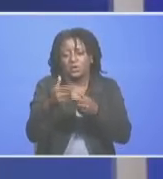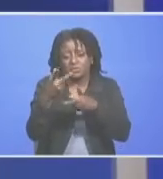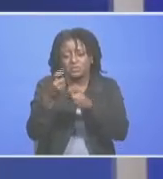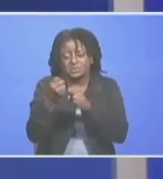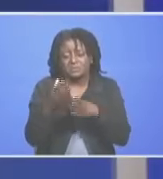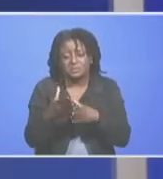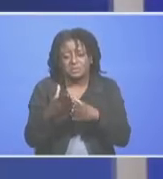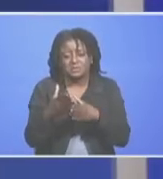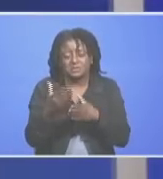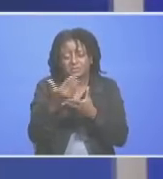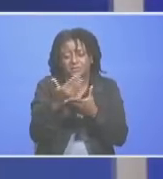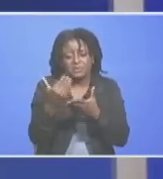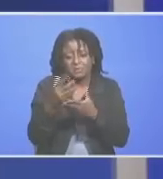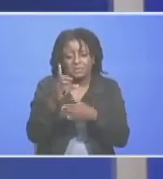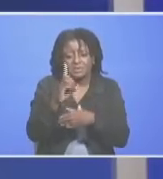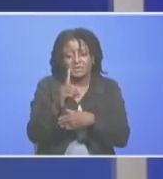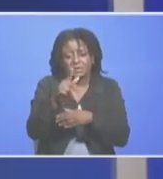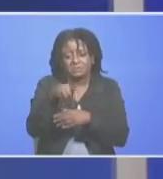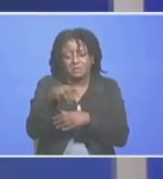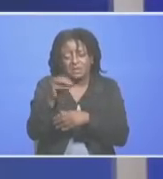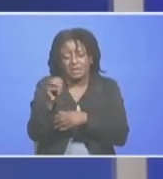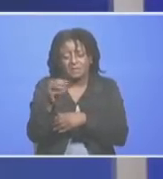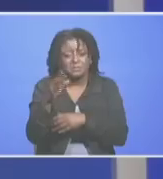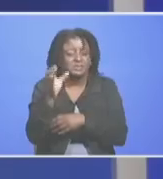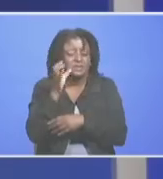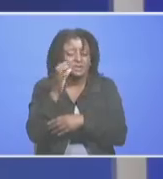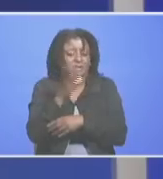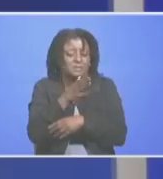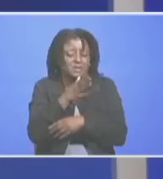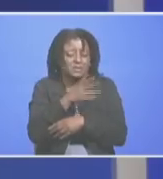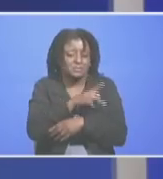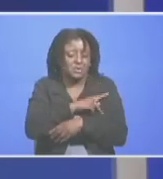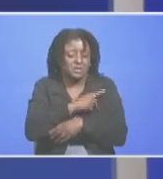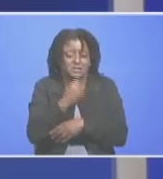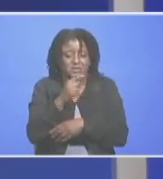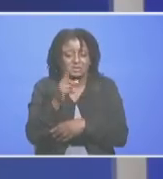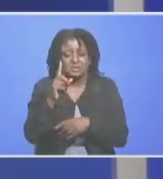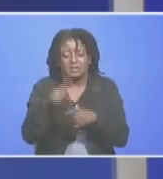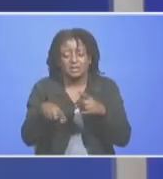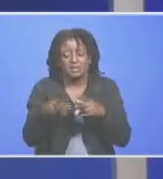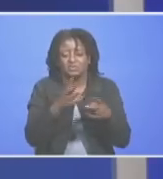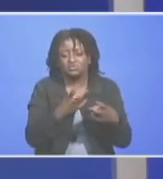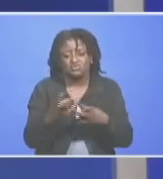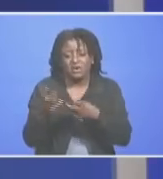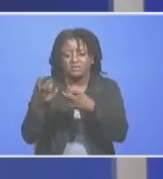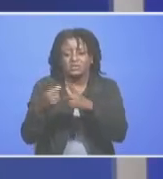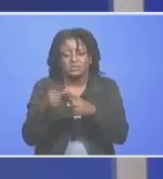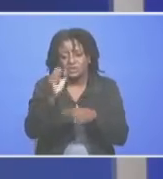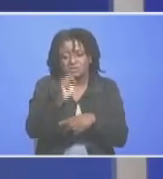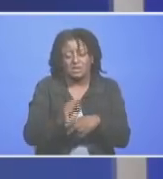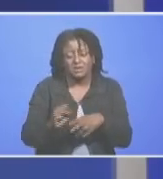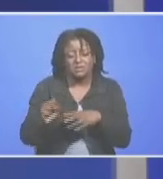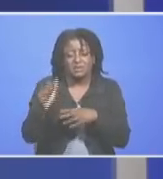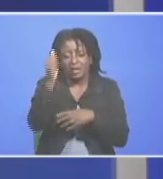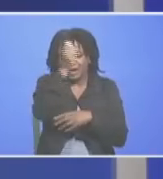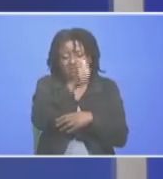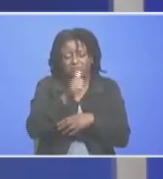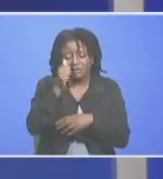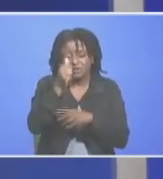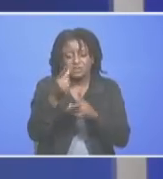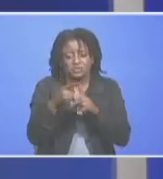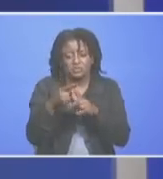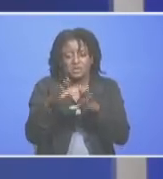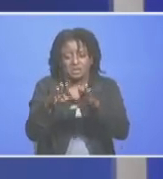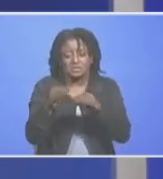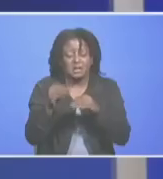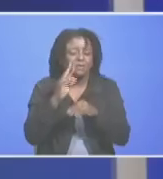Cynthia Mother Pratt says although she would not be able to travel to South Africa to accept her award due to prior engagements in the United